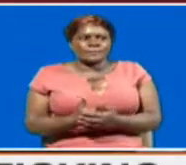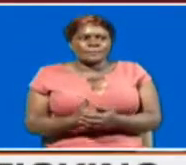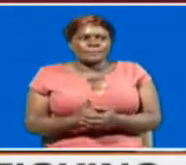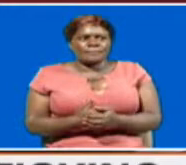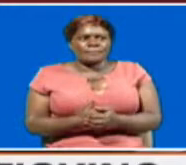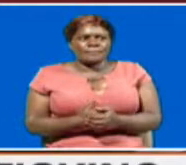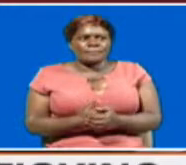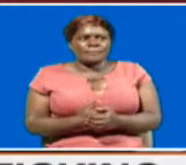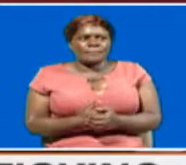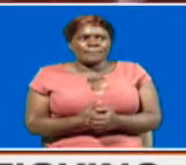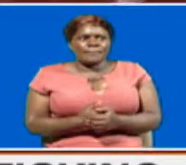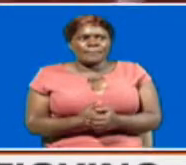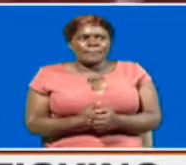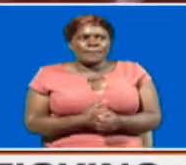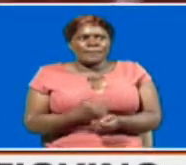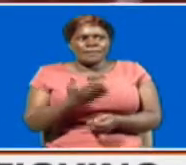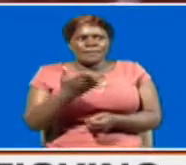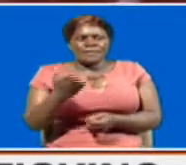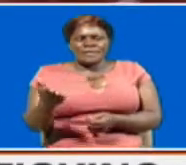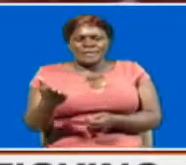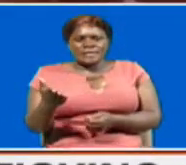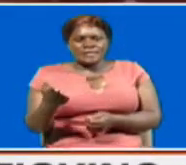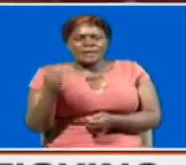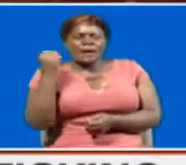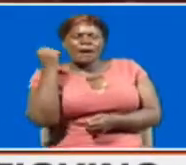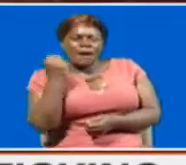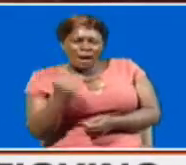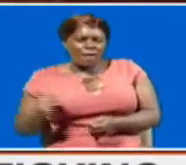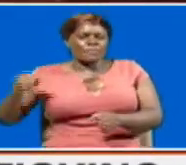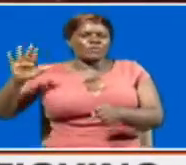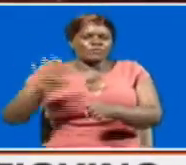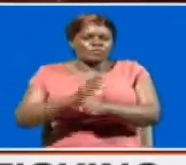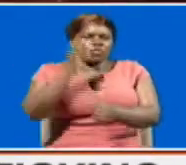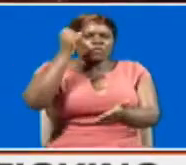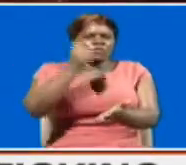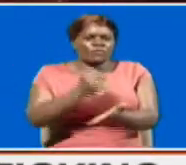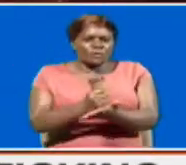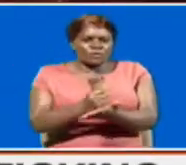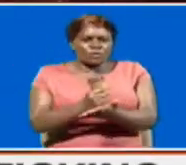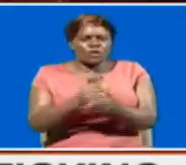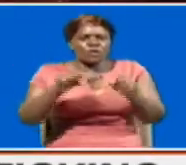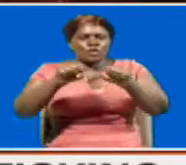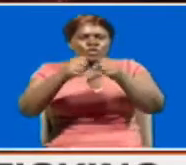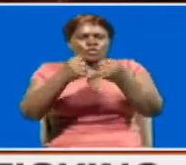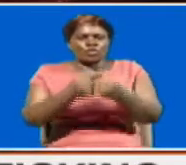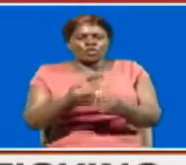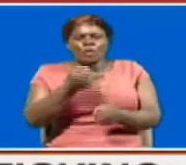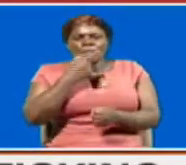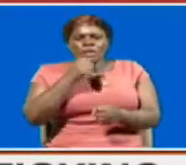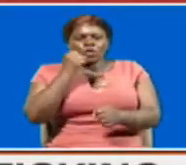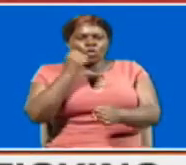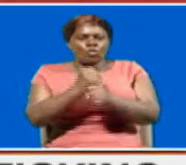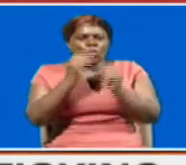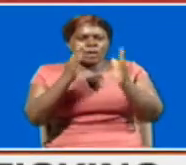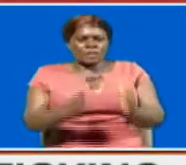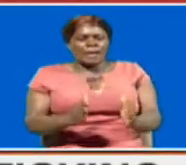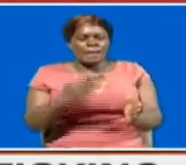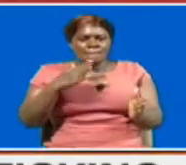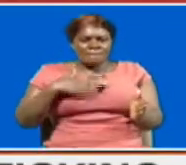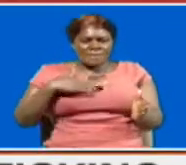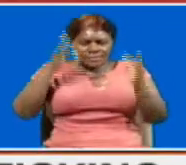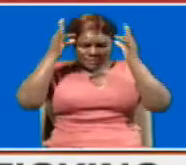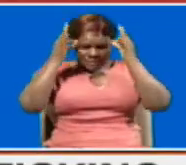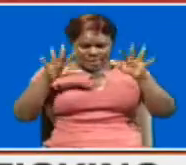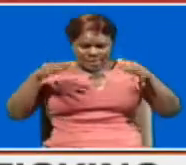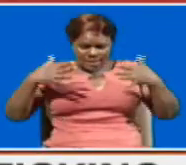wish. This is total abuse of the office of the social medical worker. My conclusion is